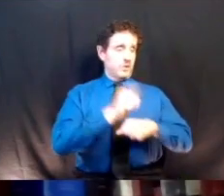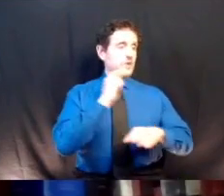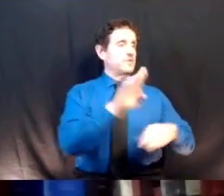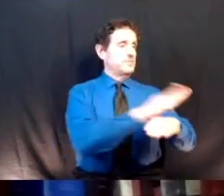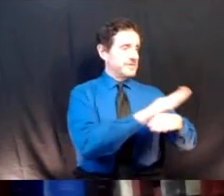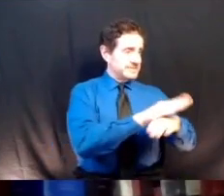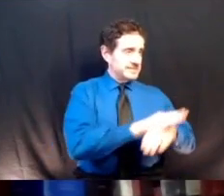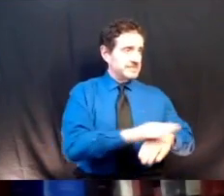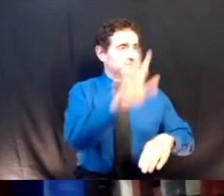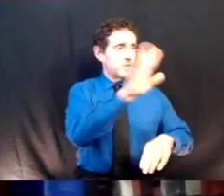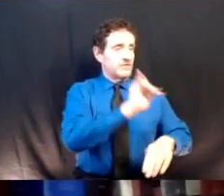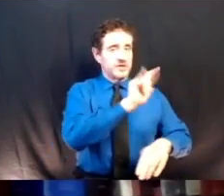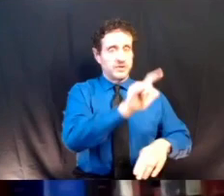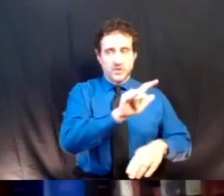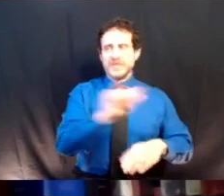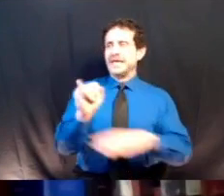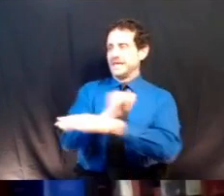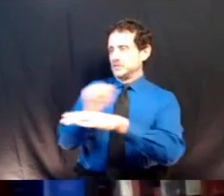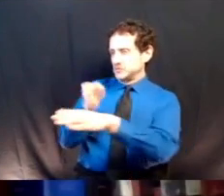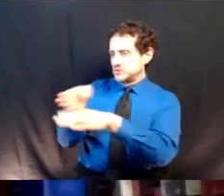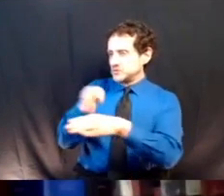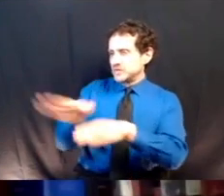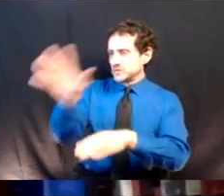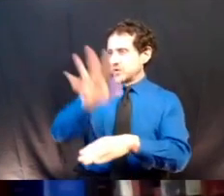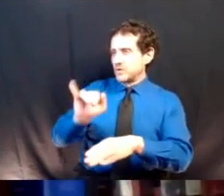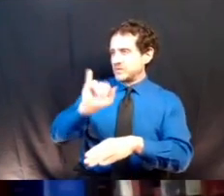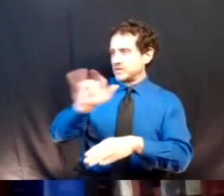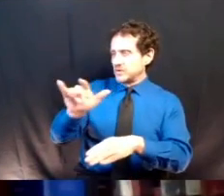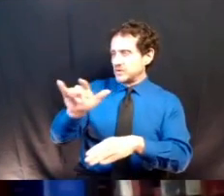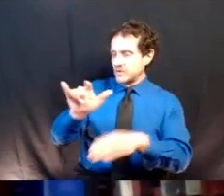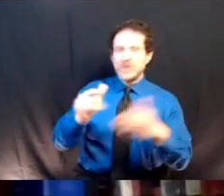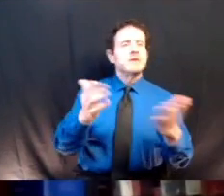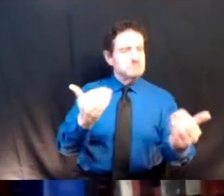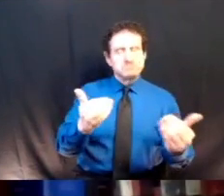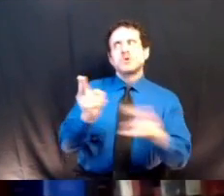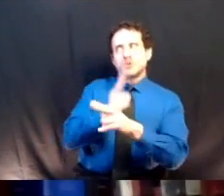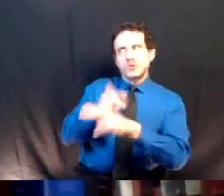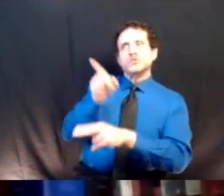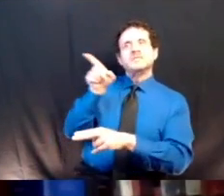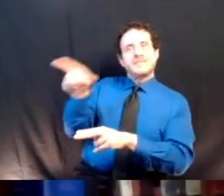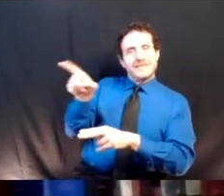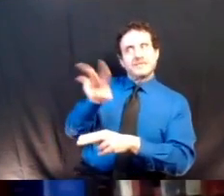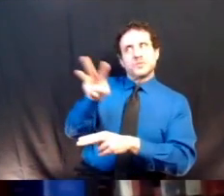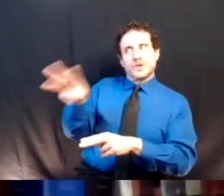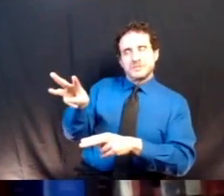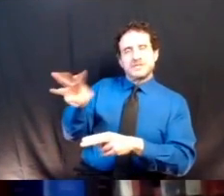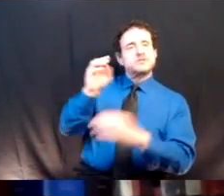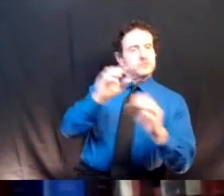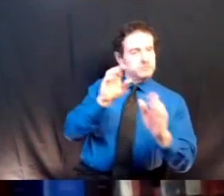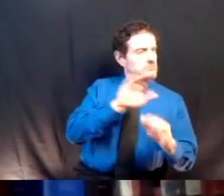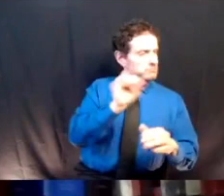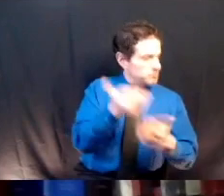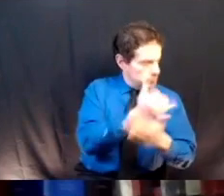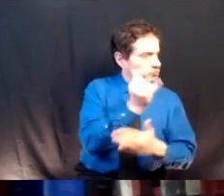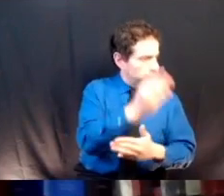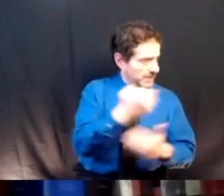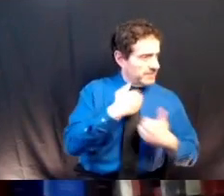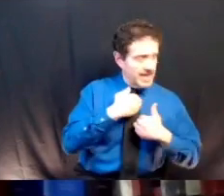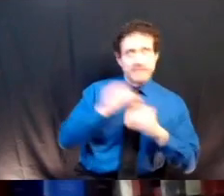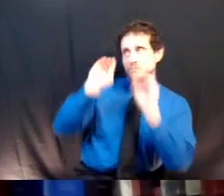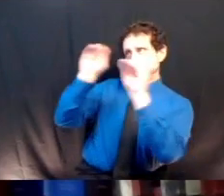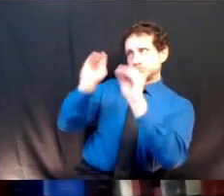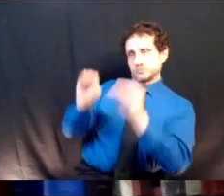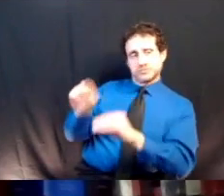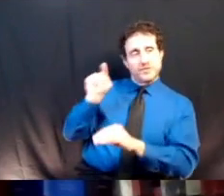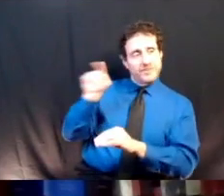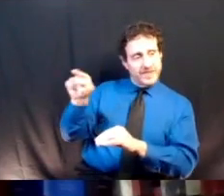more employers to utilize this central jobs hub. It's a great way to find your next employee and to